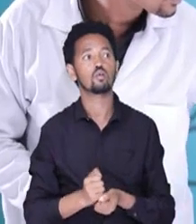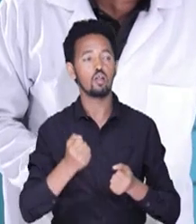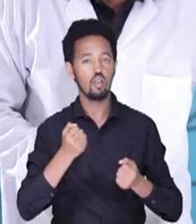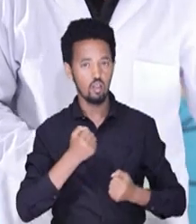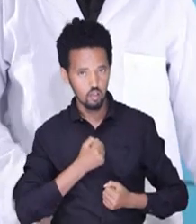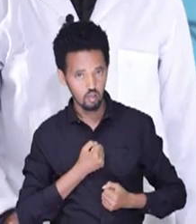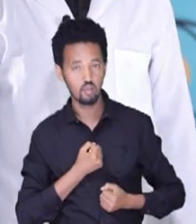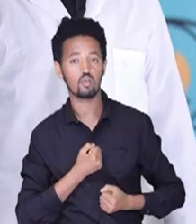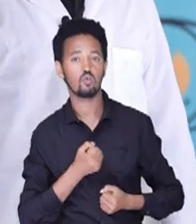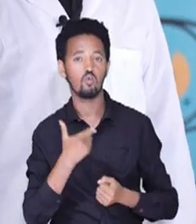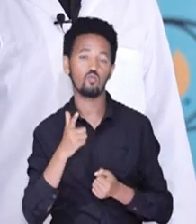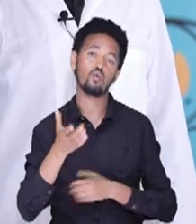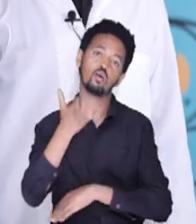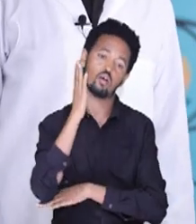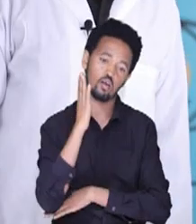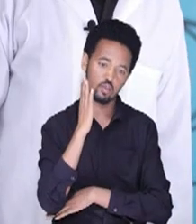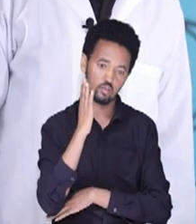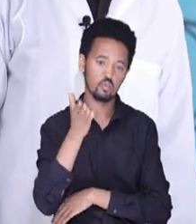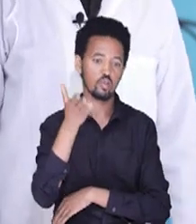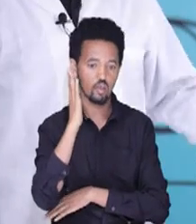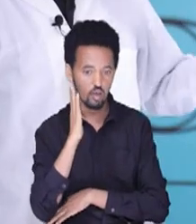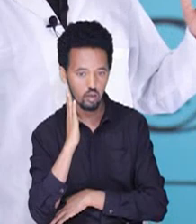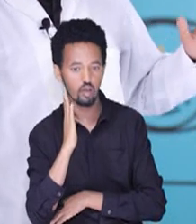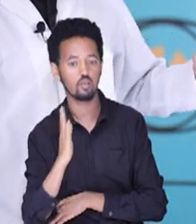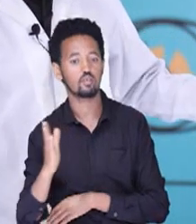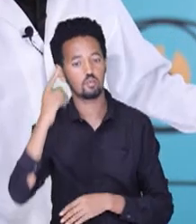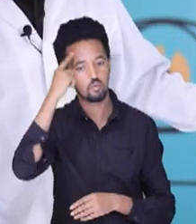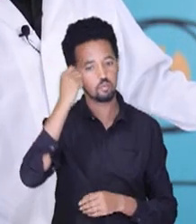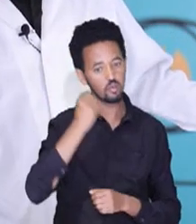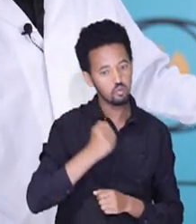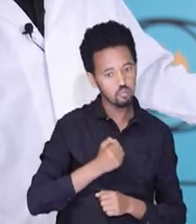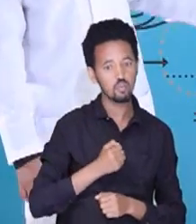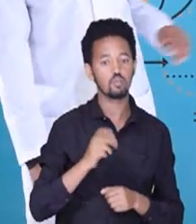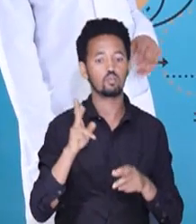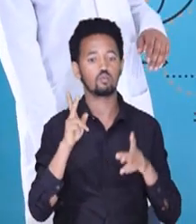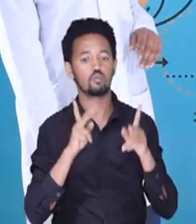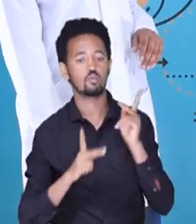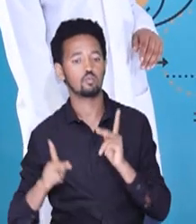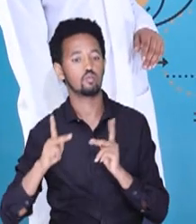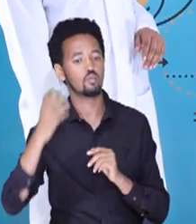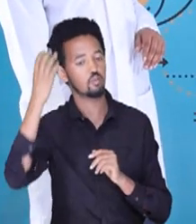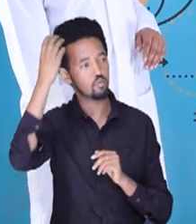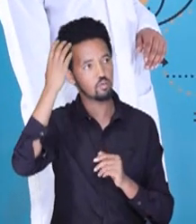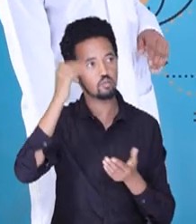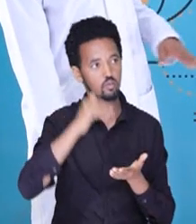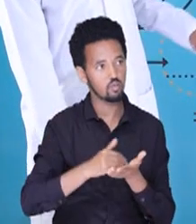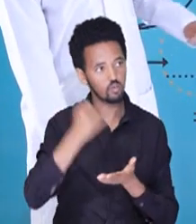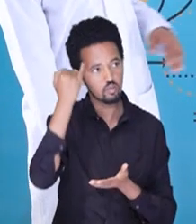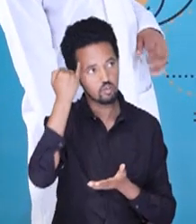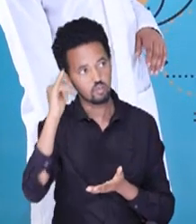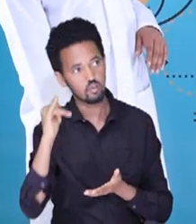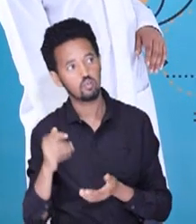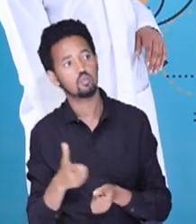of the existence of God or gods. They are anti against religious idea and